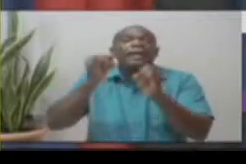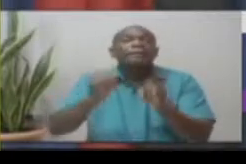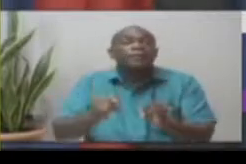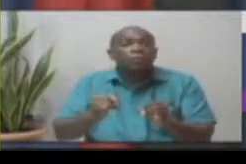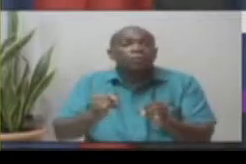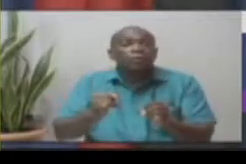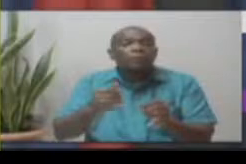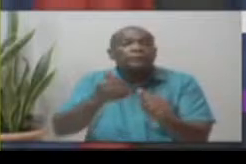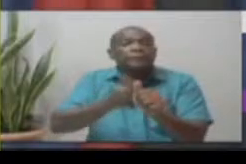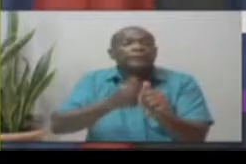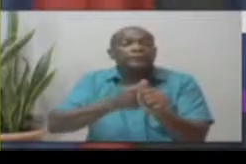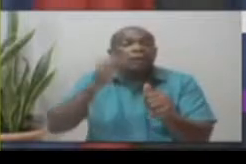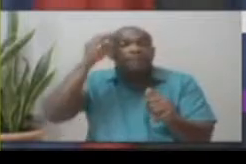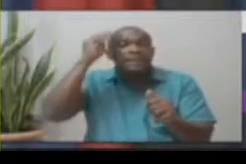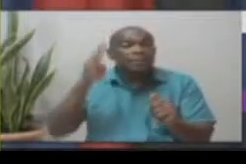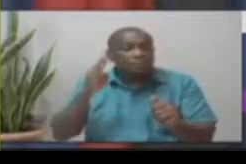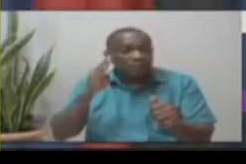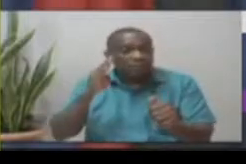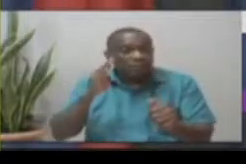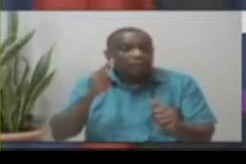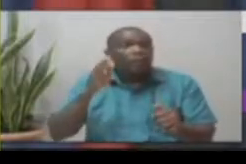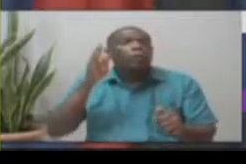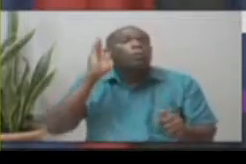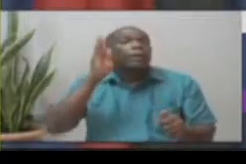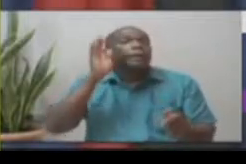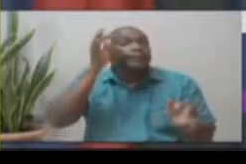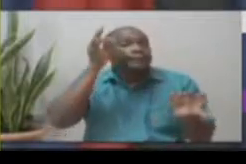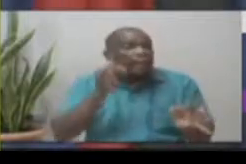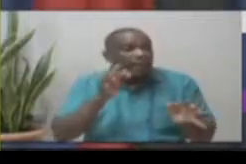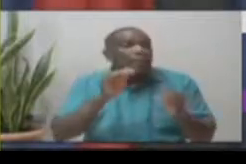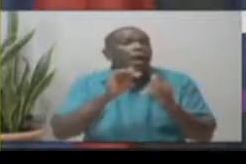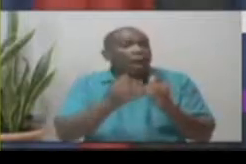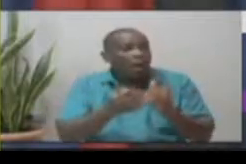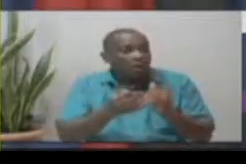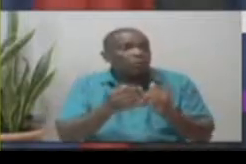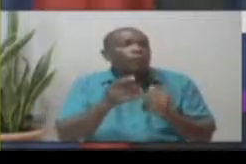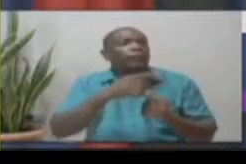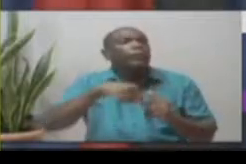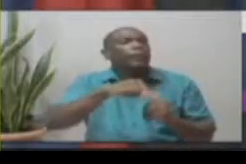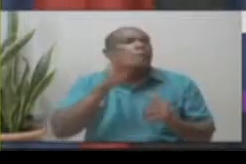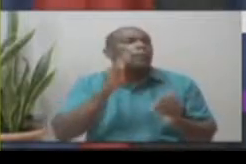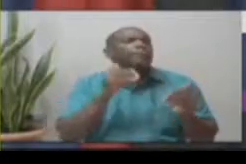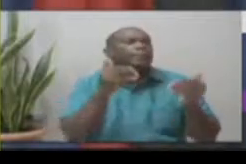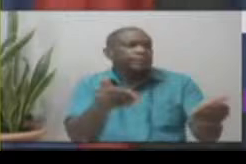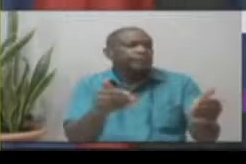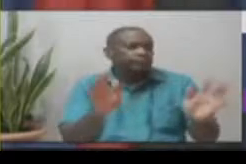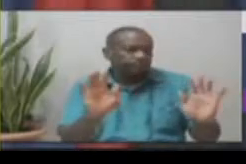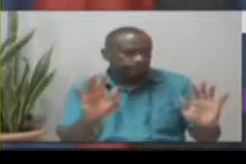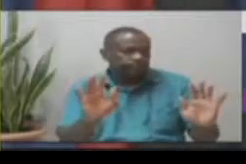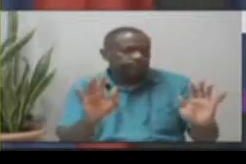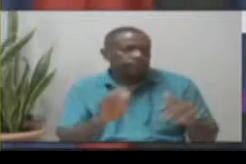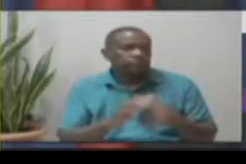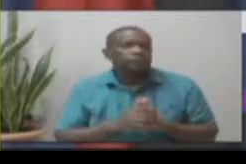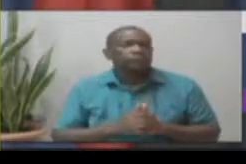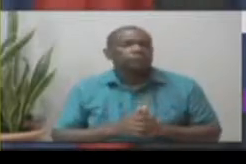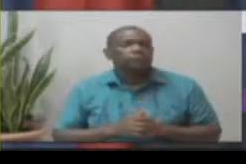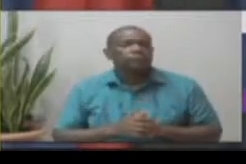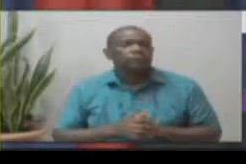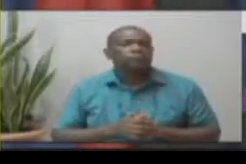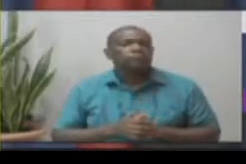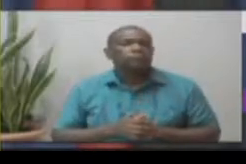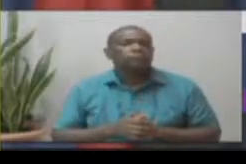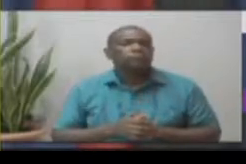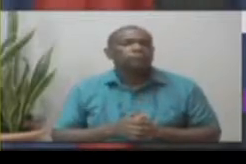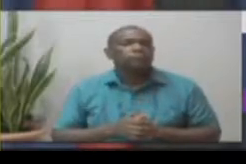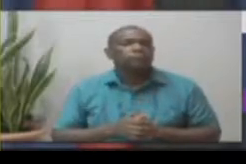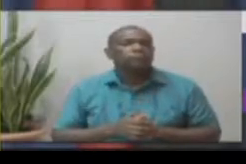contribution to handling the affairs of people that they represent. I've seen it said in one